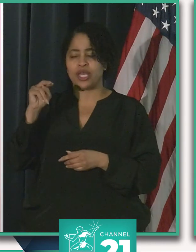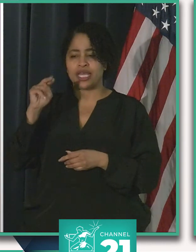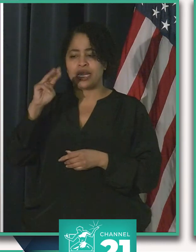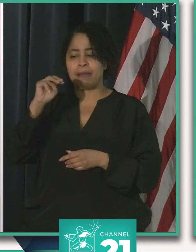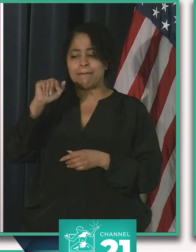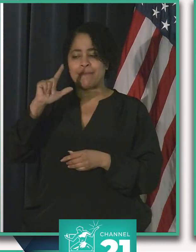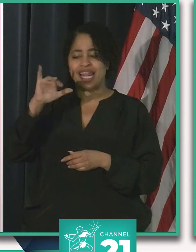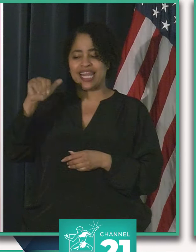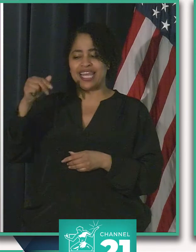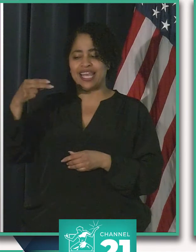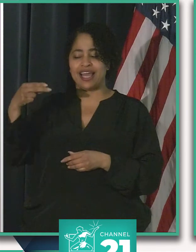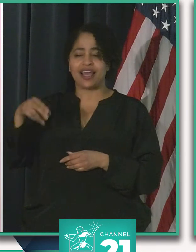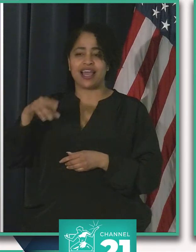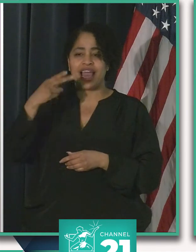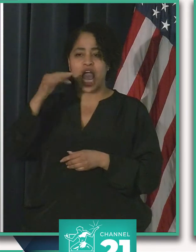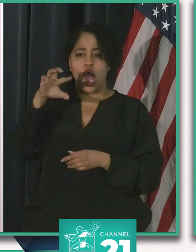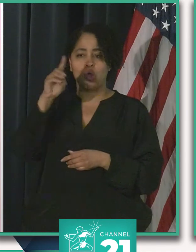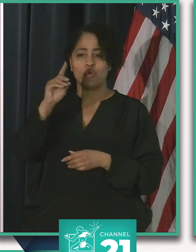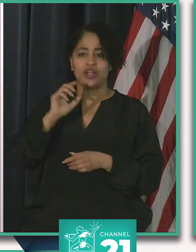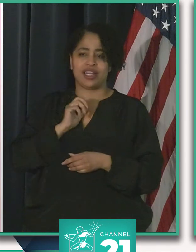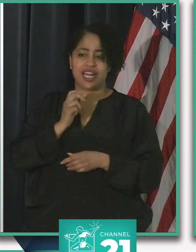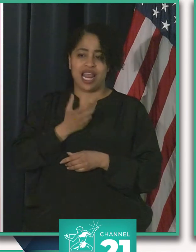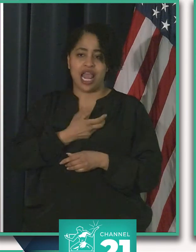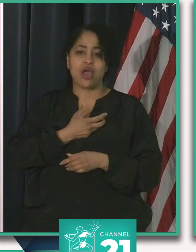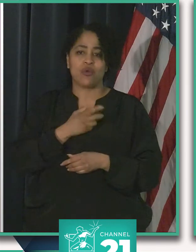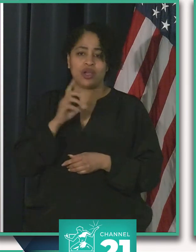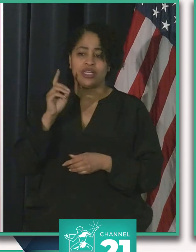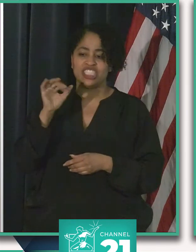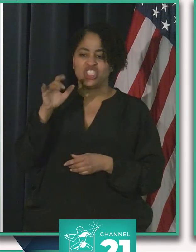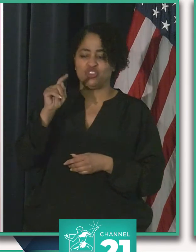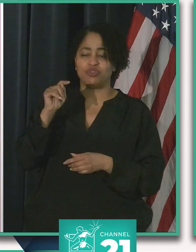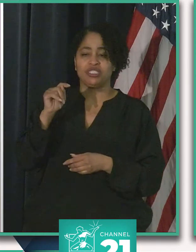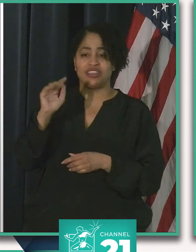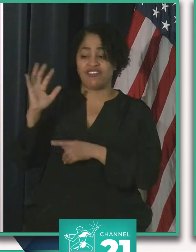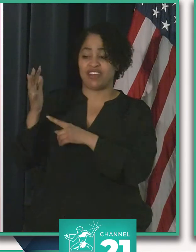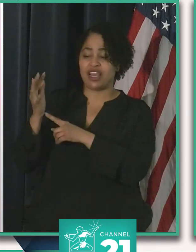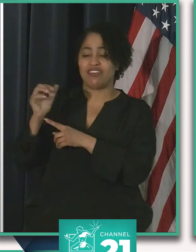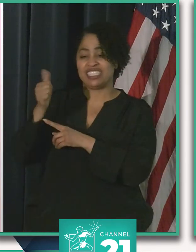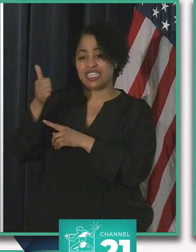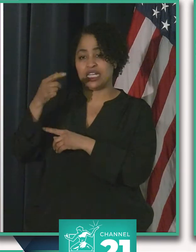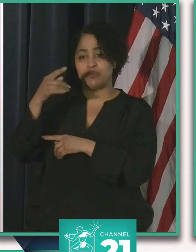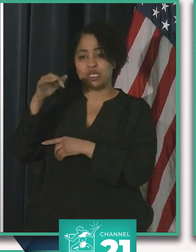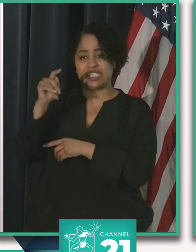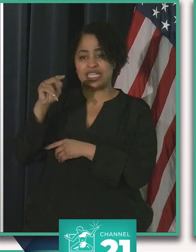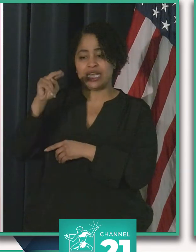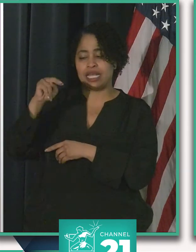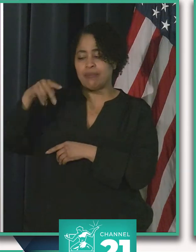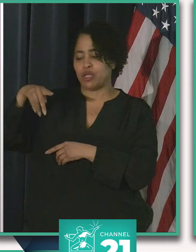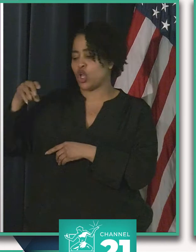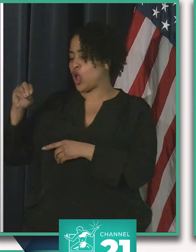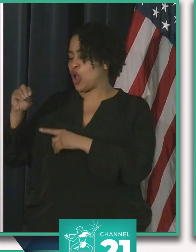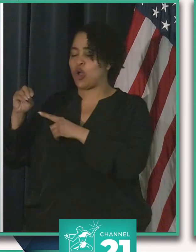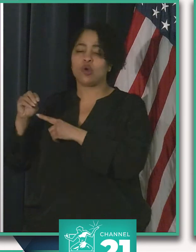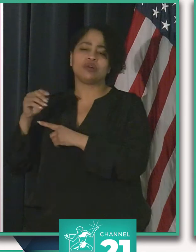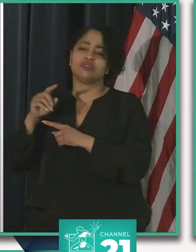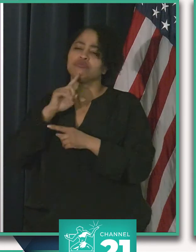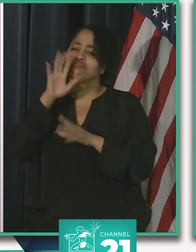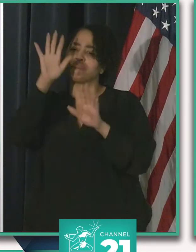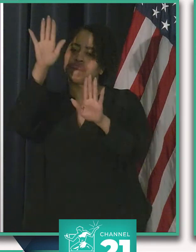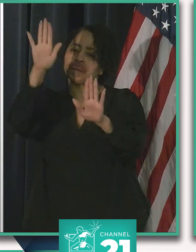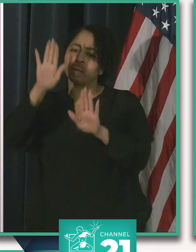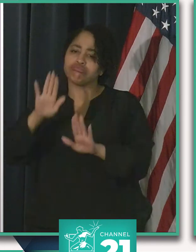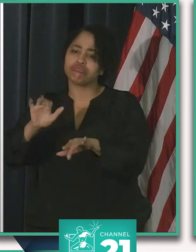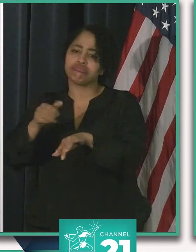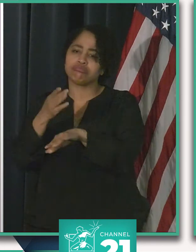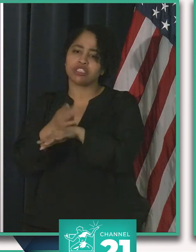Howard, and to our District 10, District 5, 10th Precinct, MPOs for such a phenomenal job.